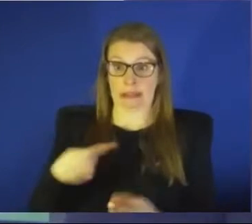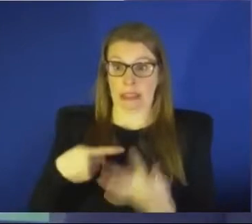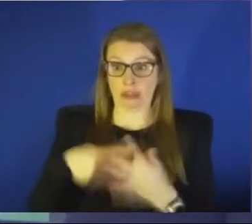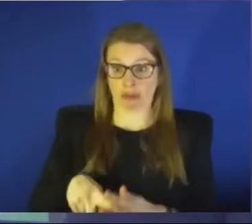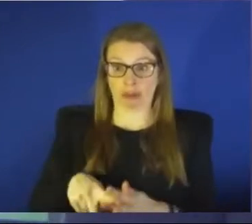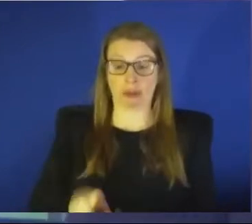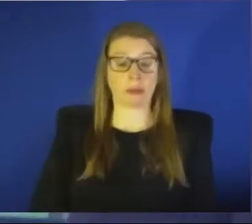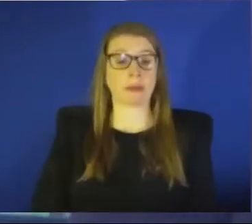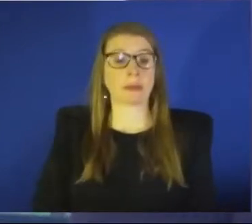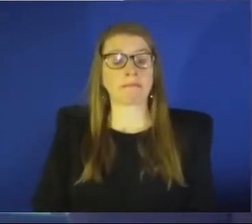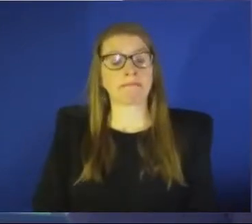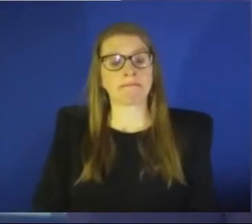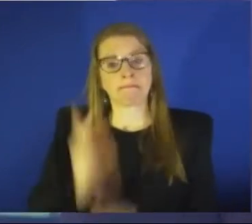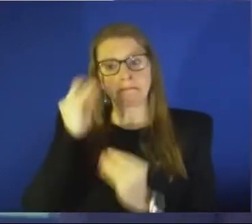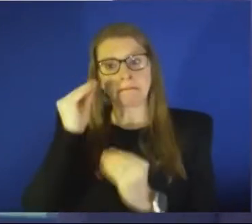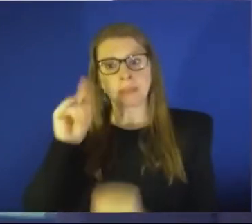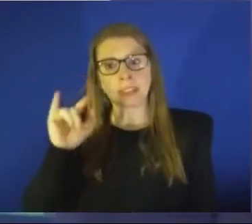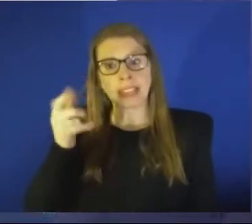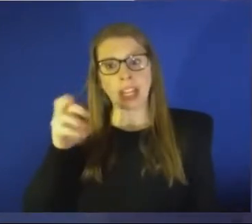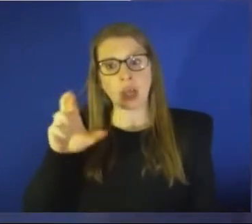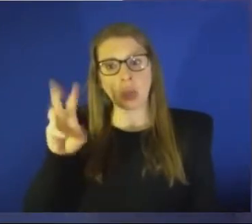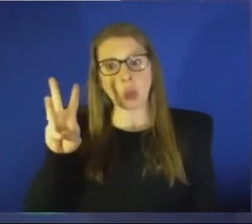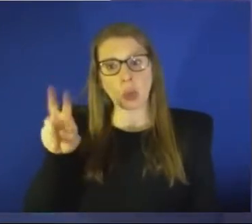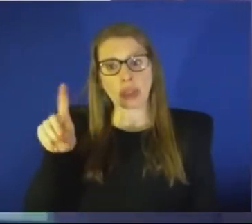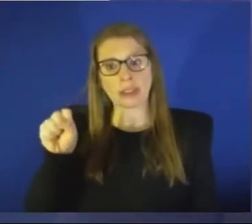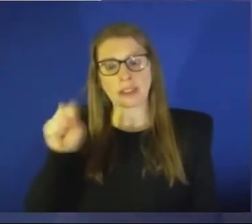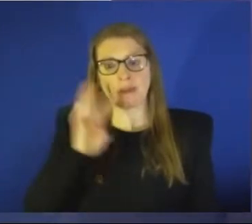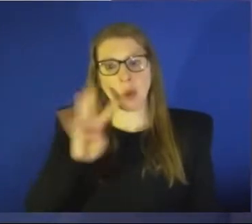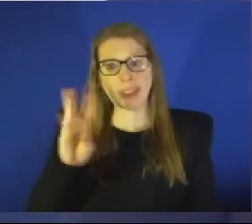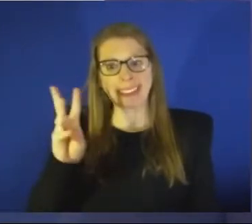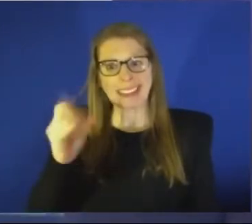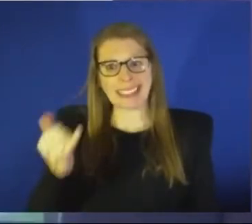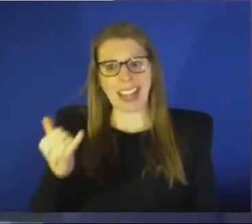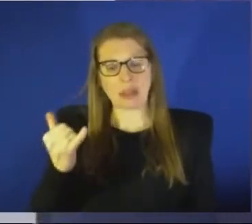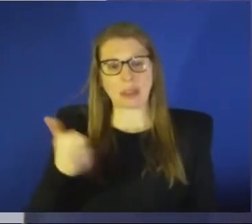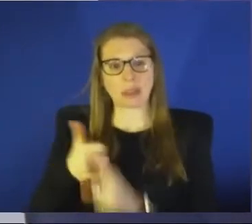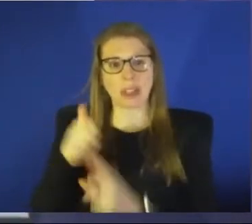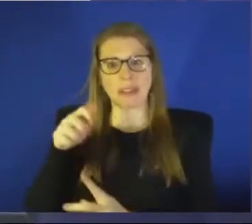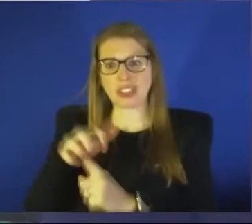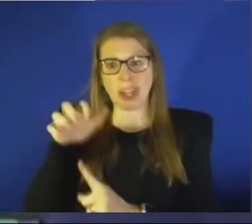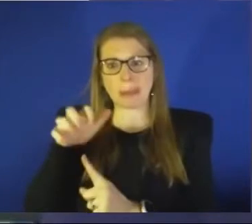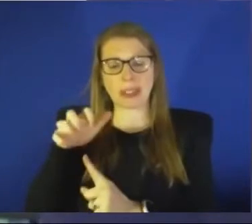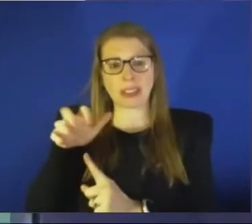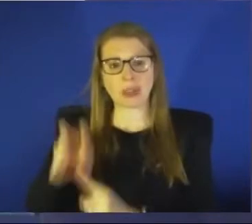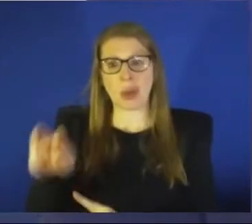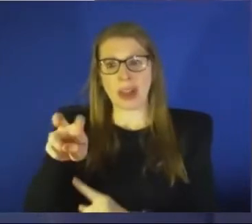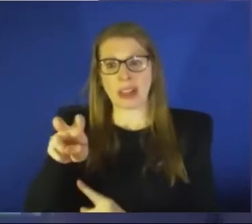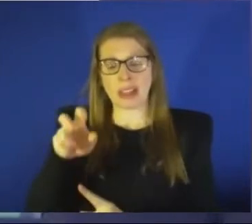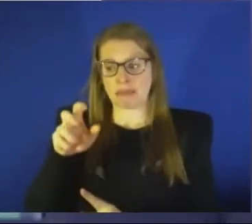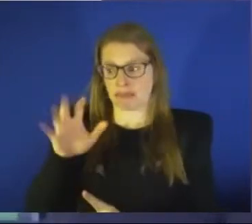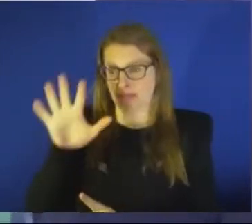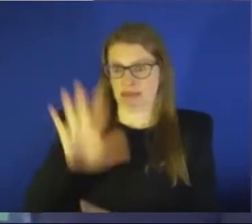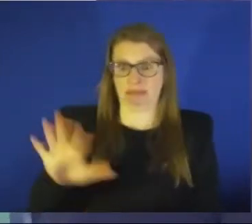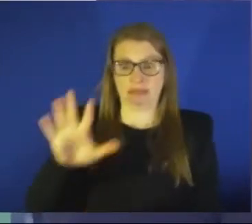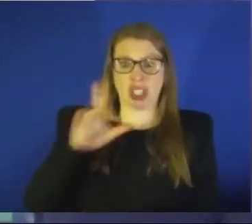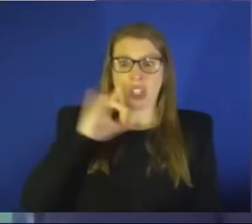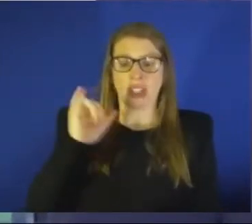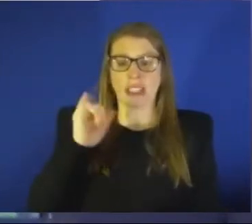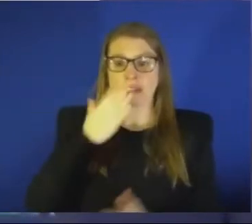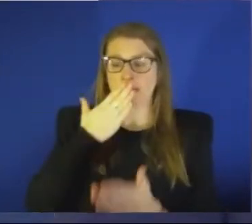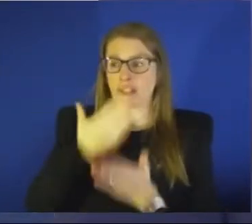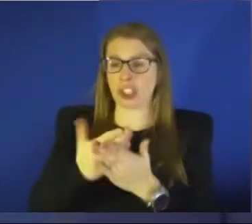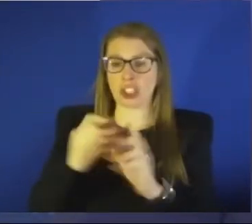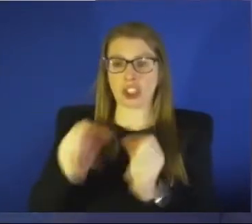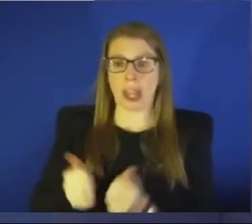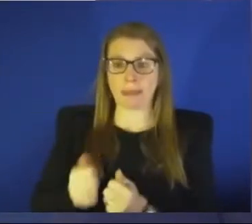about the Tiger Woods is 46 now, and he could be on the Champions Tour soon, and he still looks like he's in great shape, and had a serious injury, not that long ago.